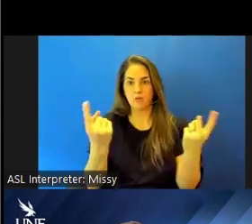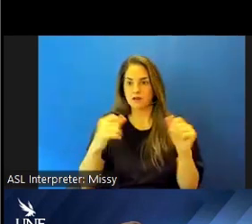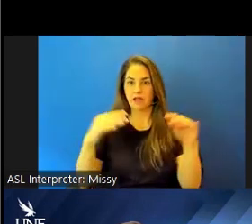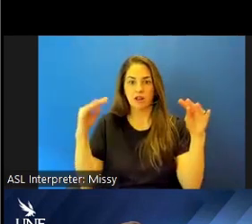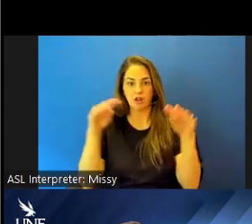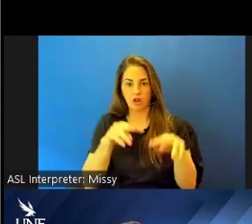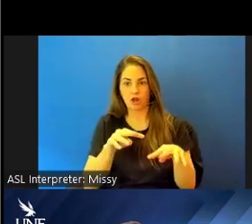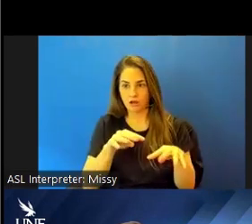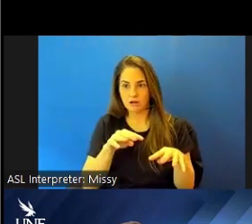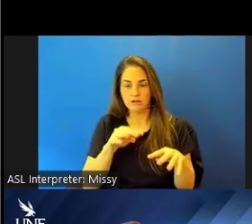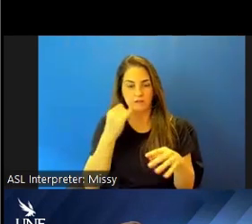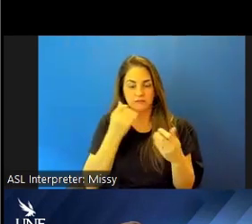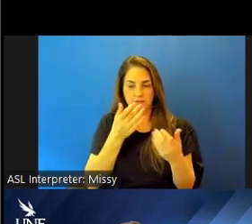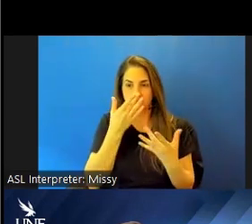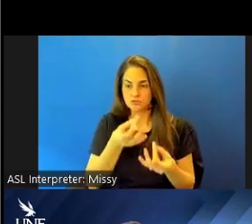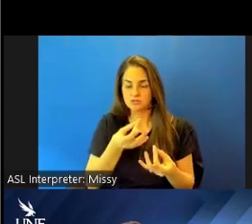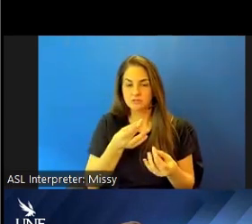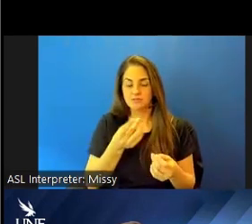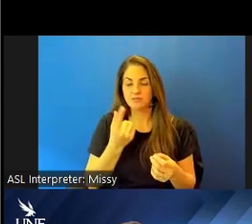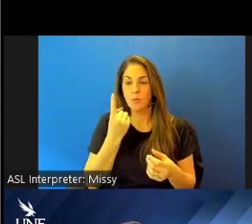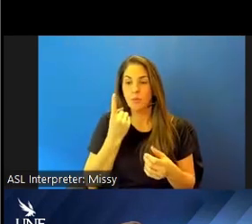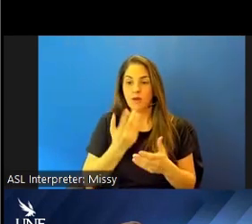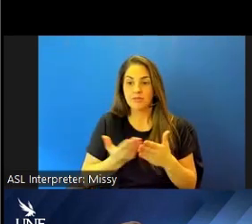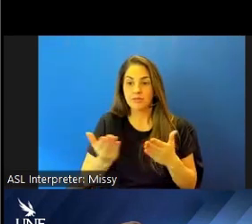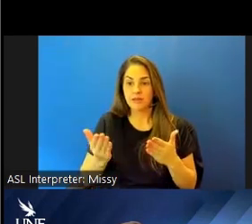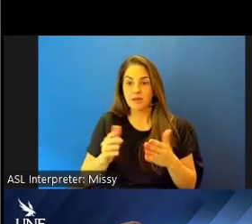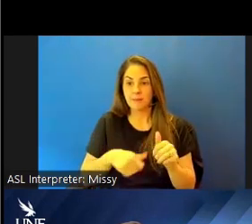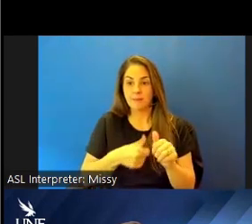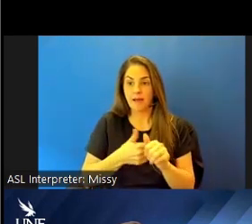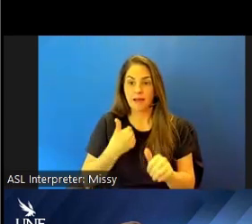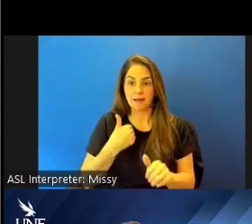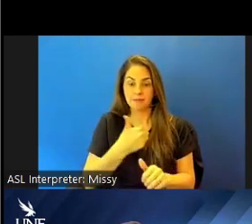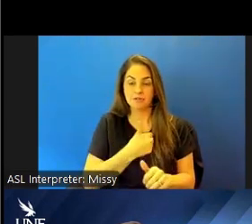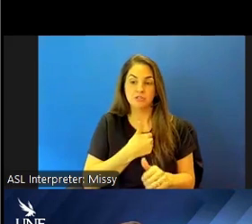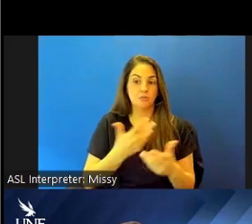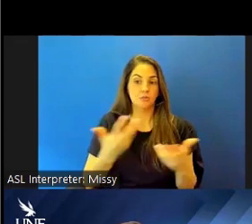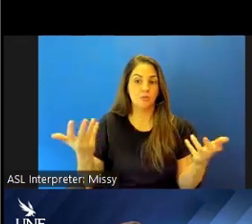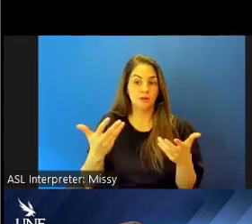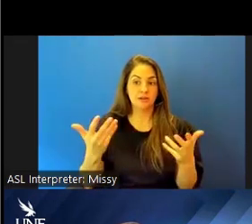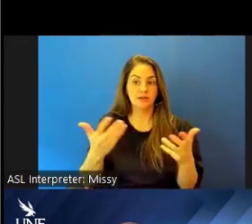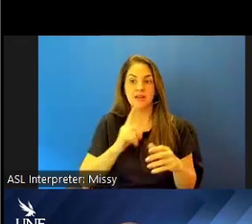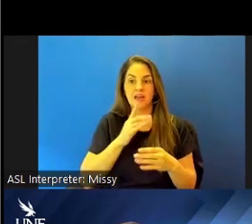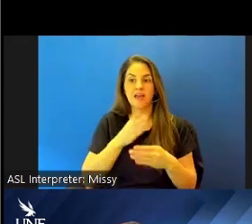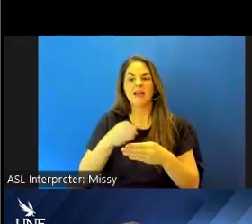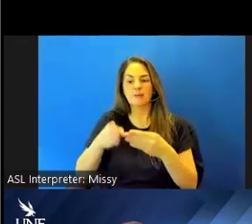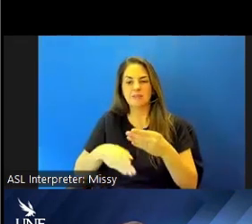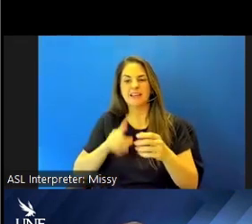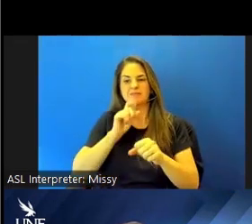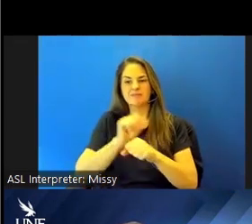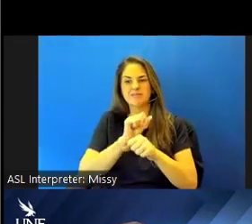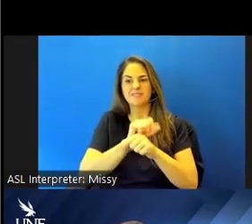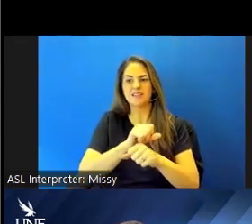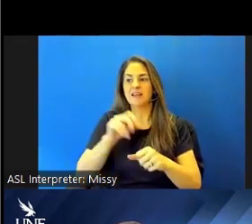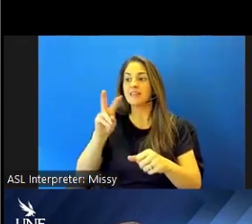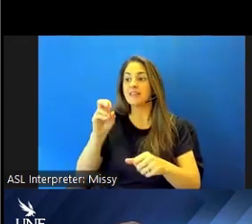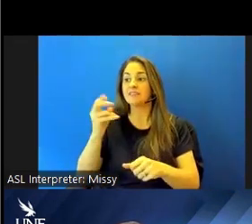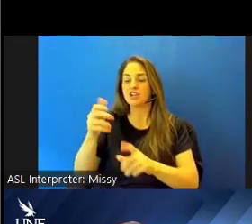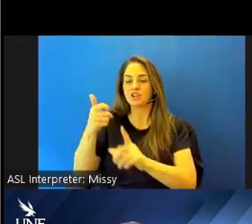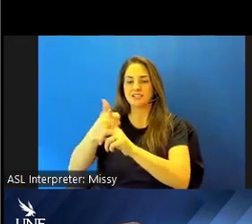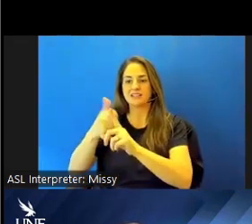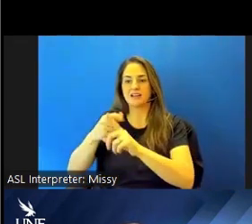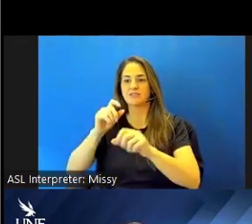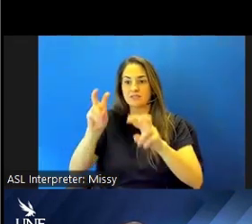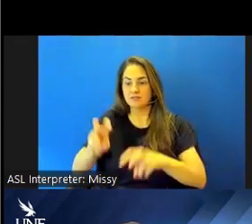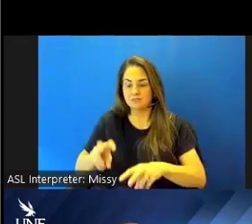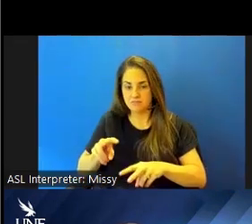rubric. The one thing that is behind our membership is the actual completion of that by a vendor. So the vetting